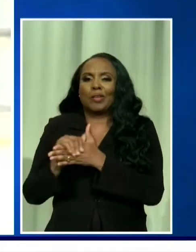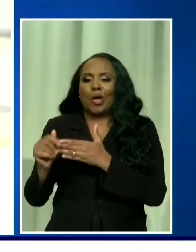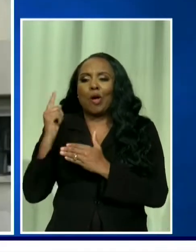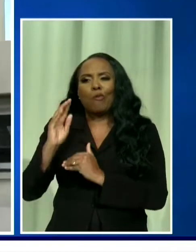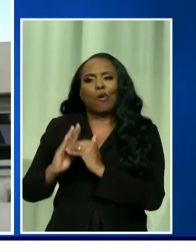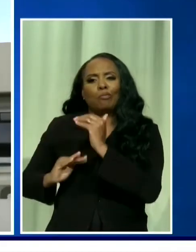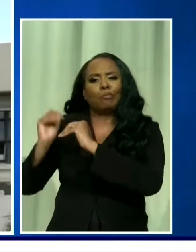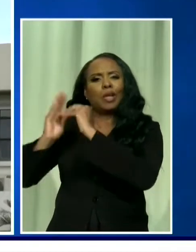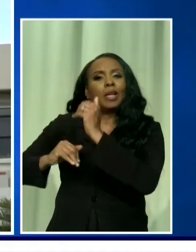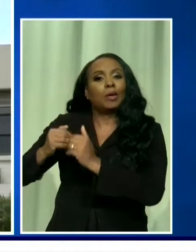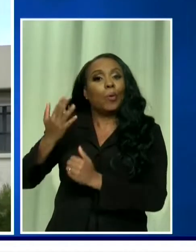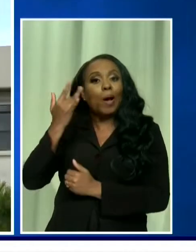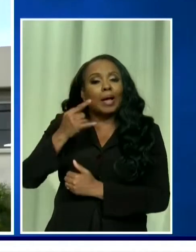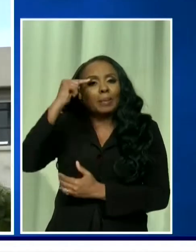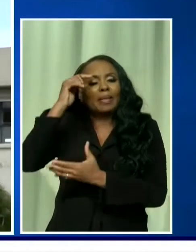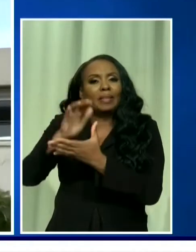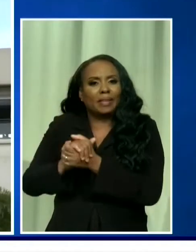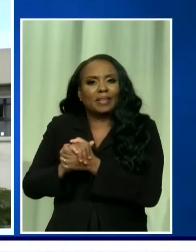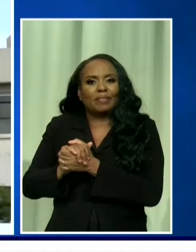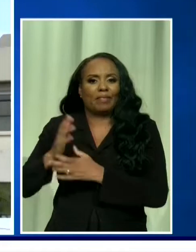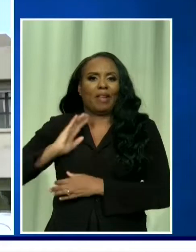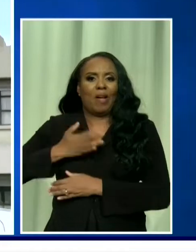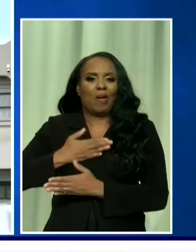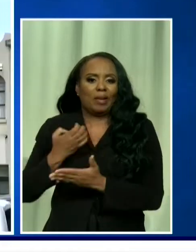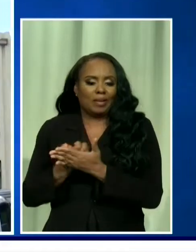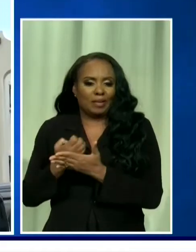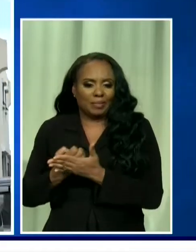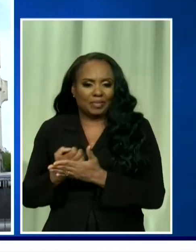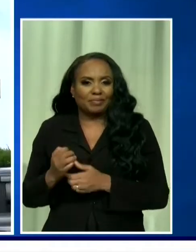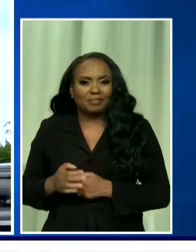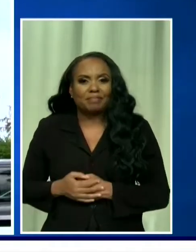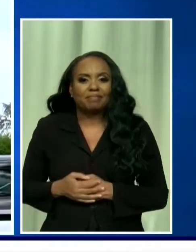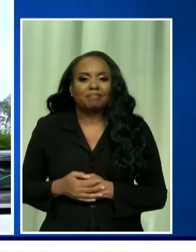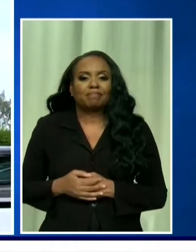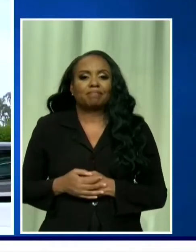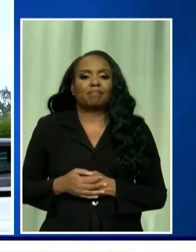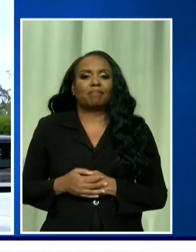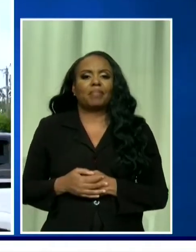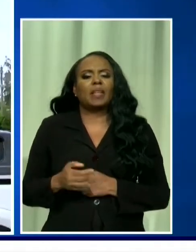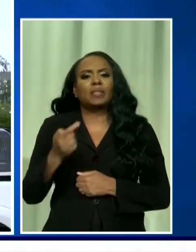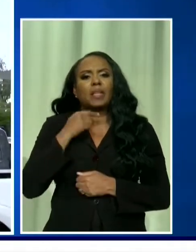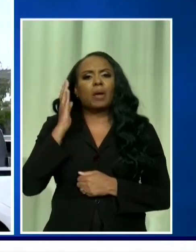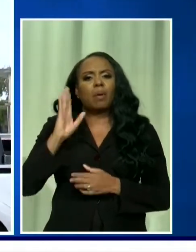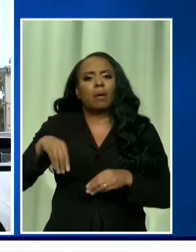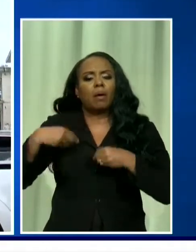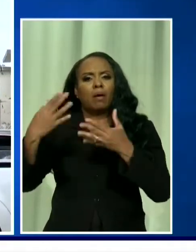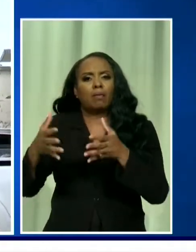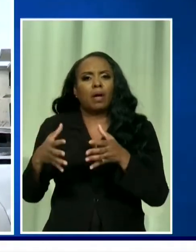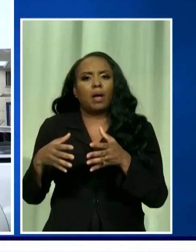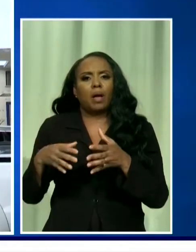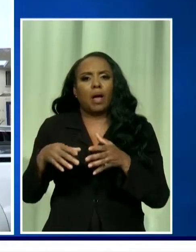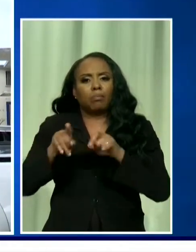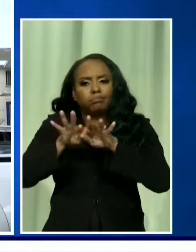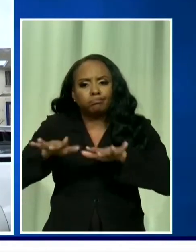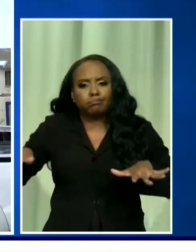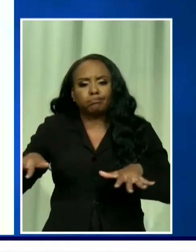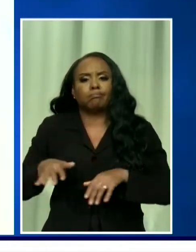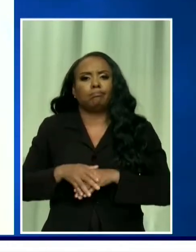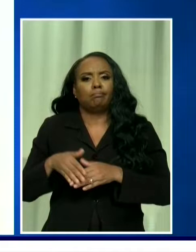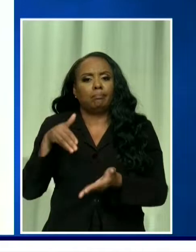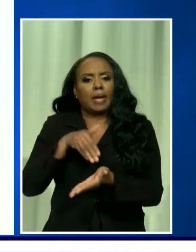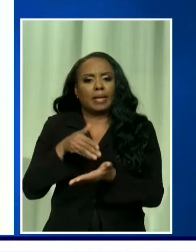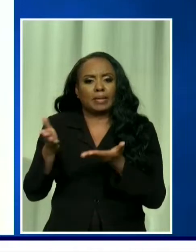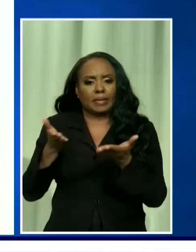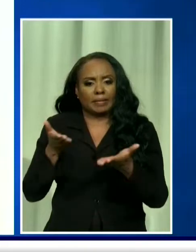making. And Hospital Administrator Julie Reid says the centre will provide a wide range of medical services around the clock.